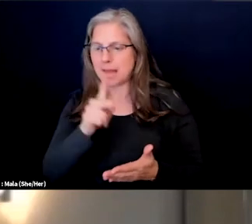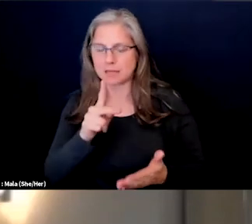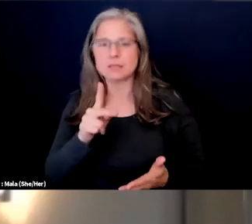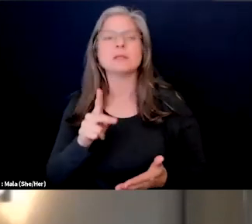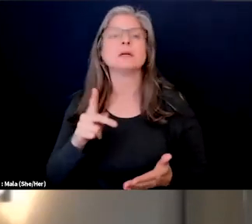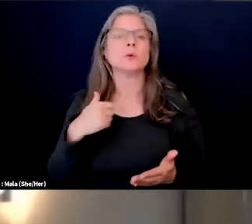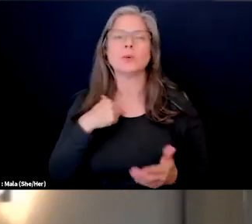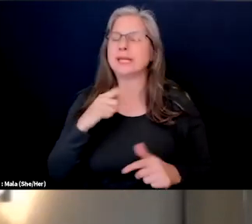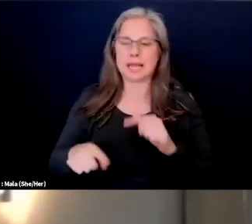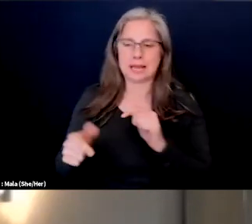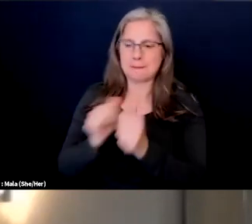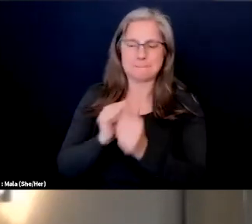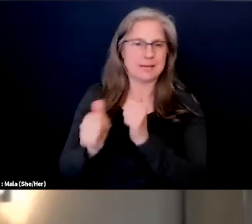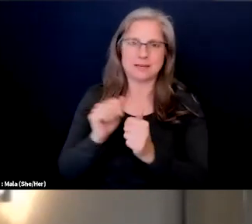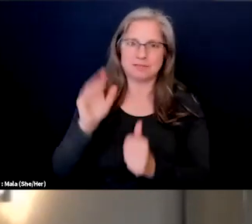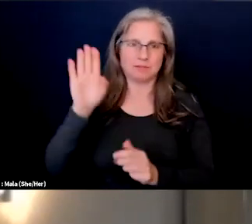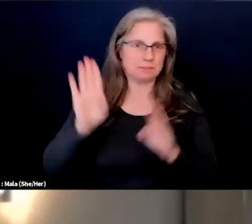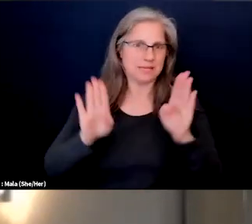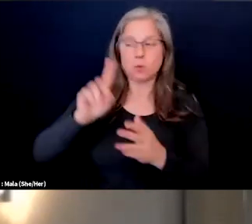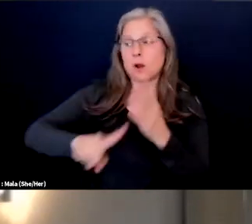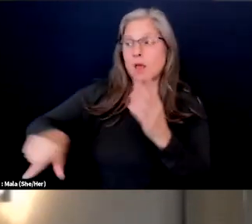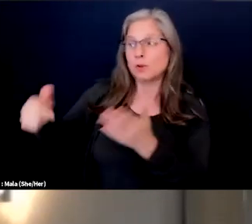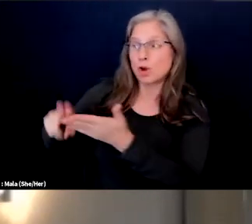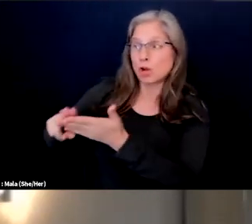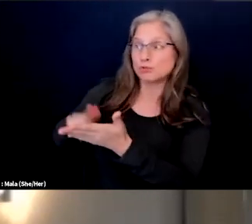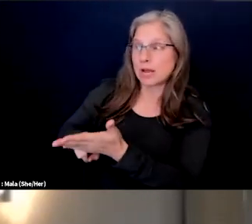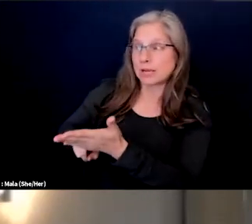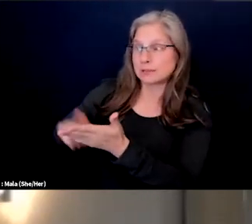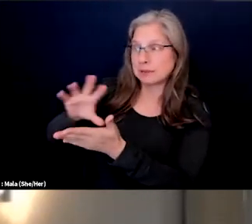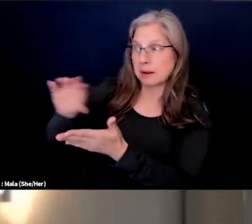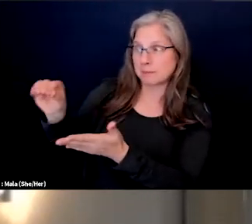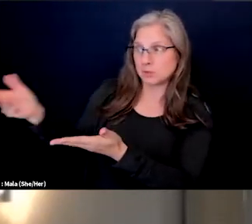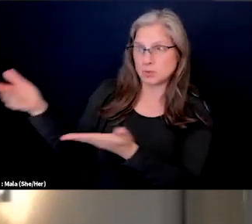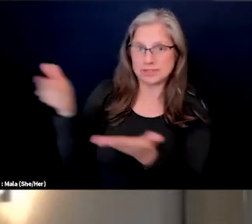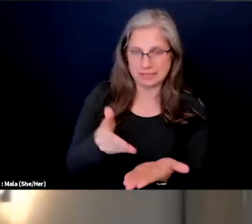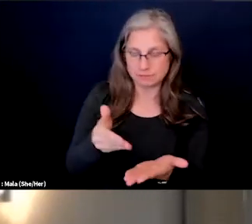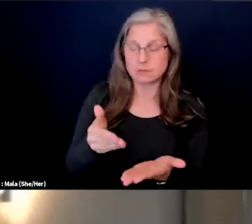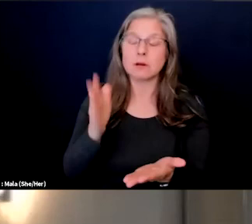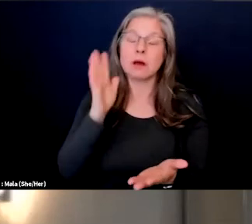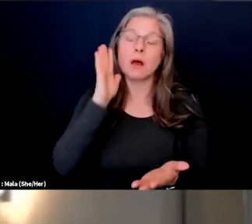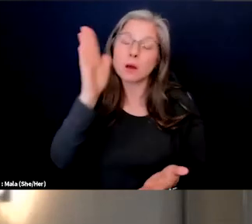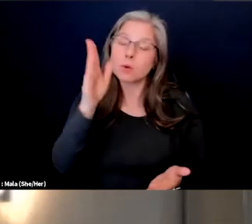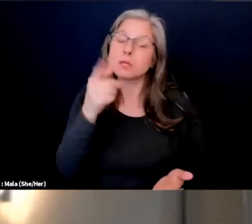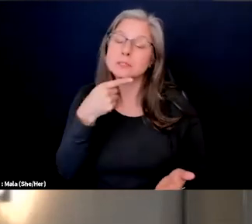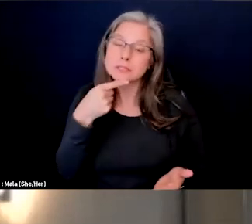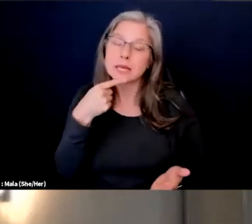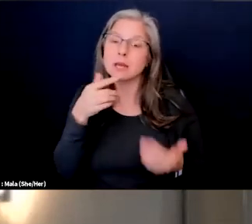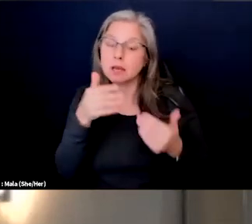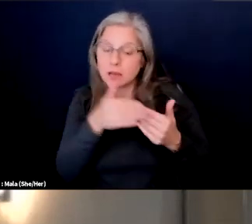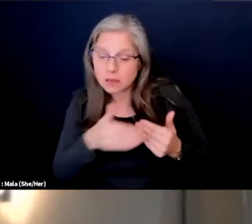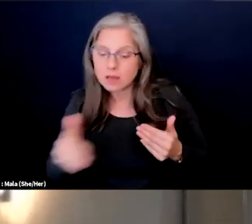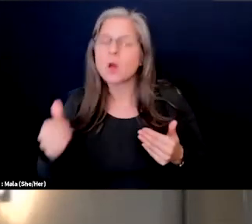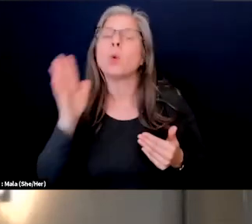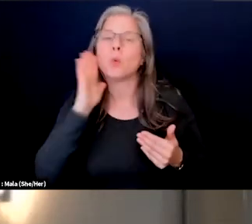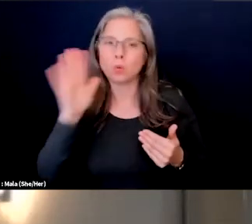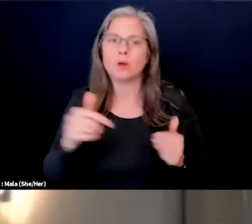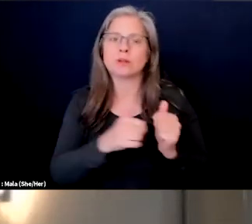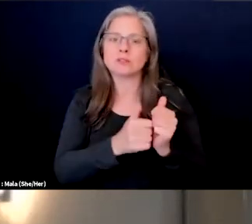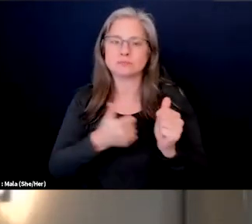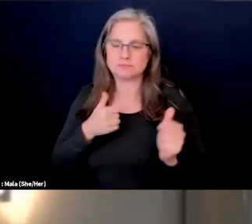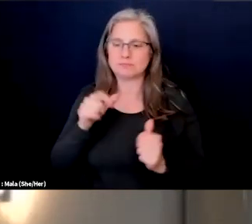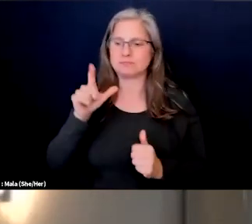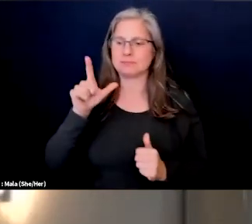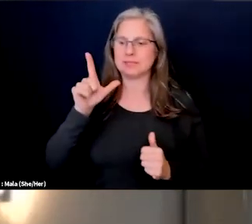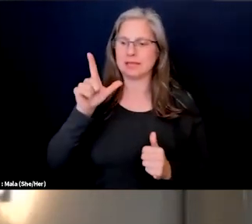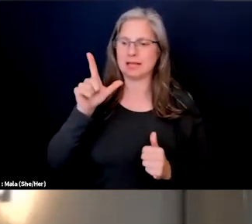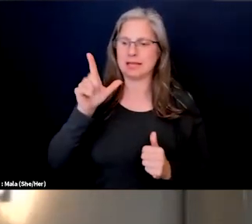bid to see what other contractors might give us that work for. I will say that probably moving forward, we will move away from lease-back, but